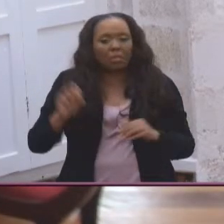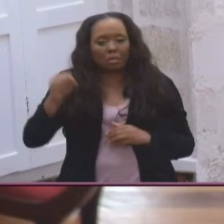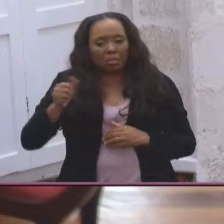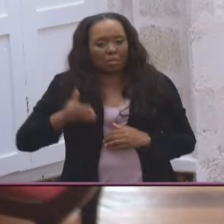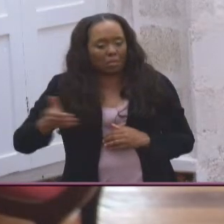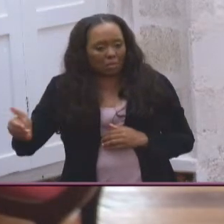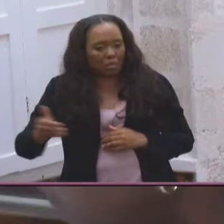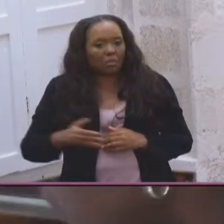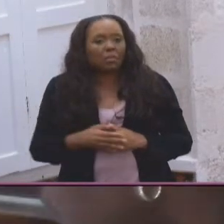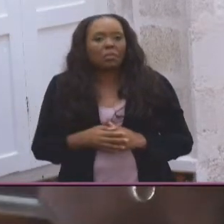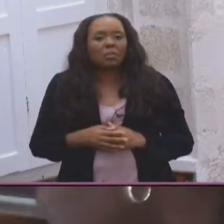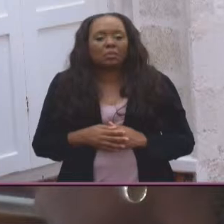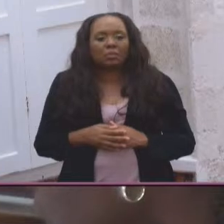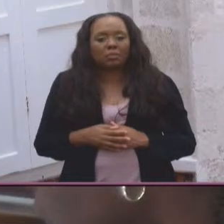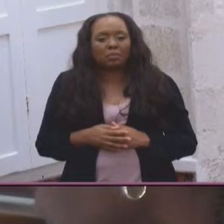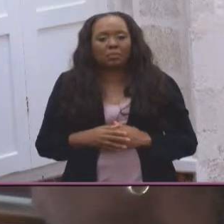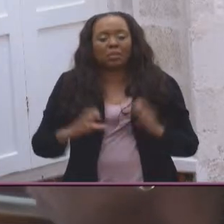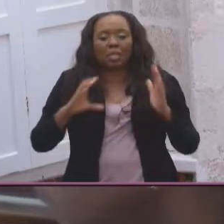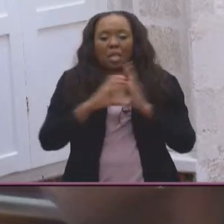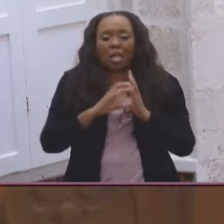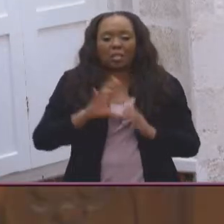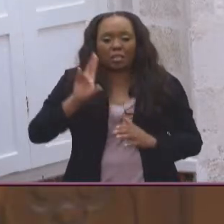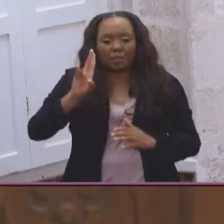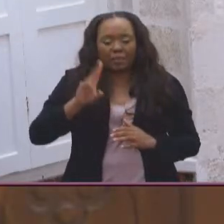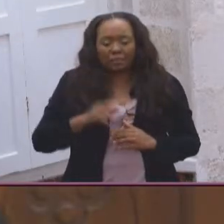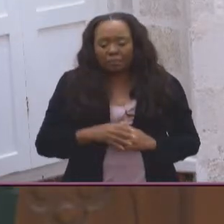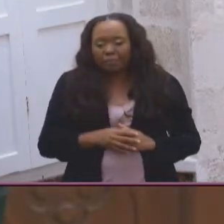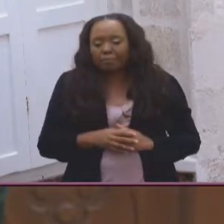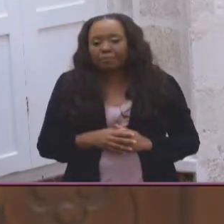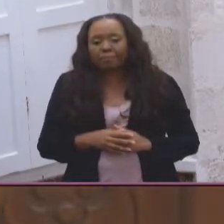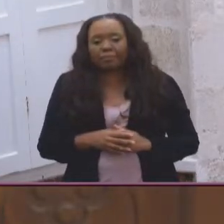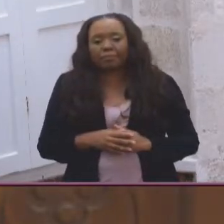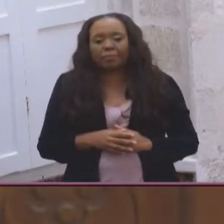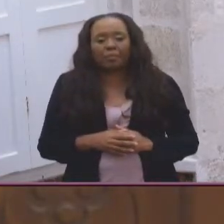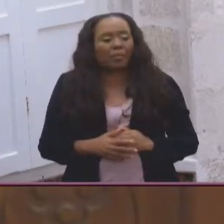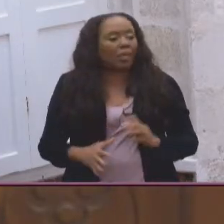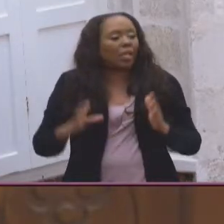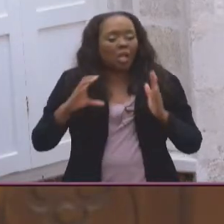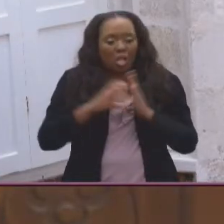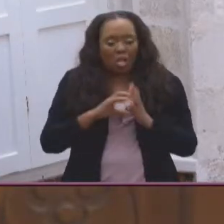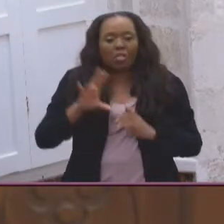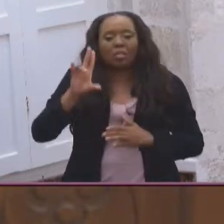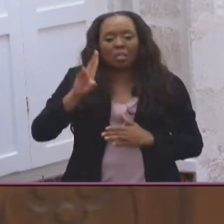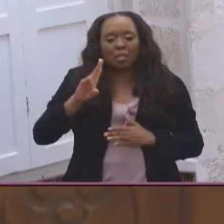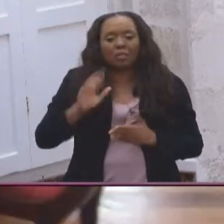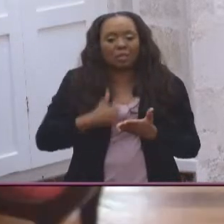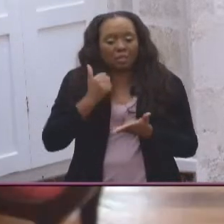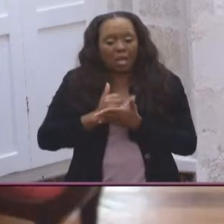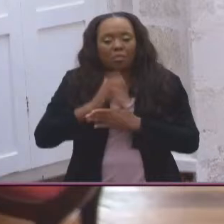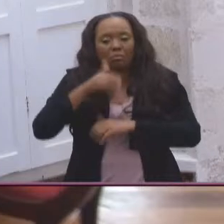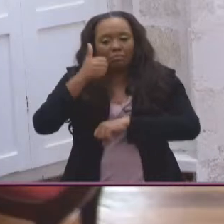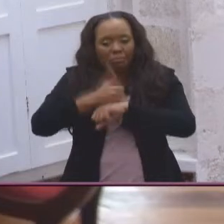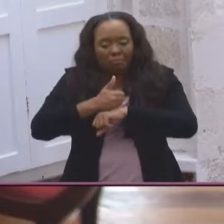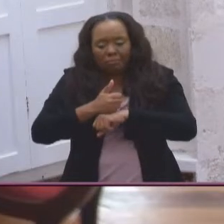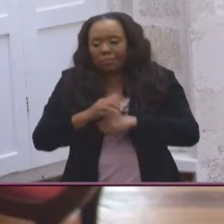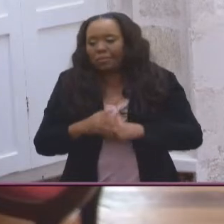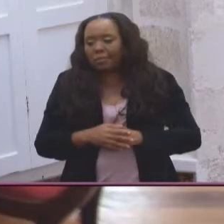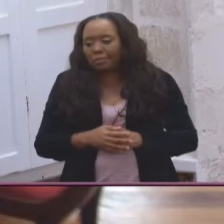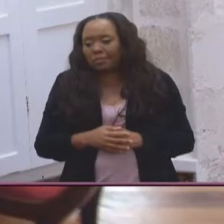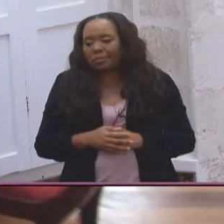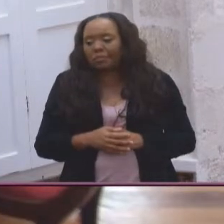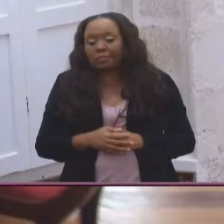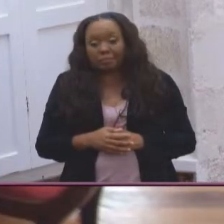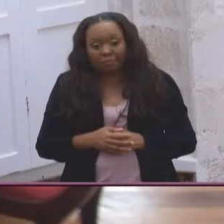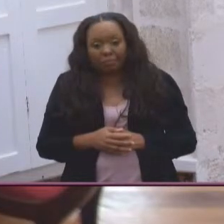it. Clause 7. Madam Chair, I beg to move that clause 7 stand part. The question is that clause 7 do